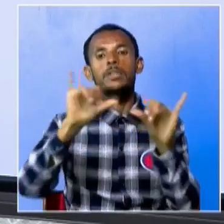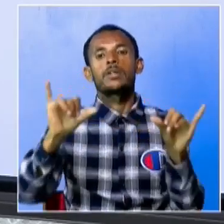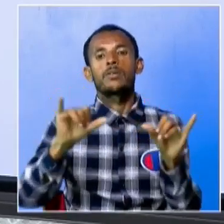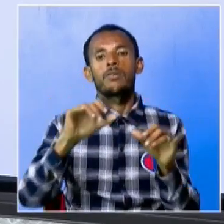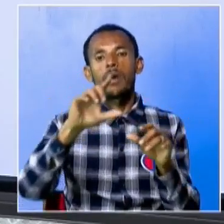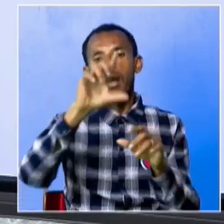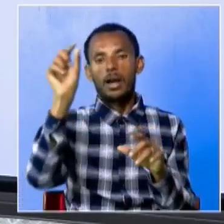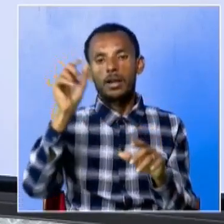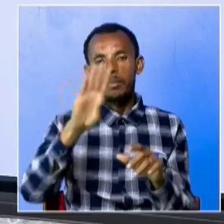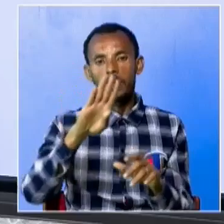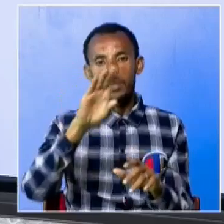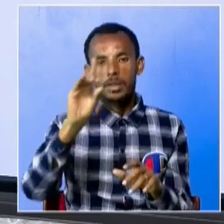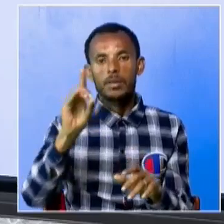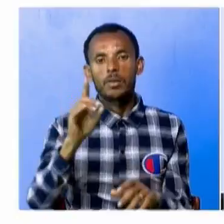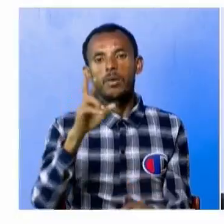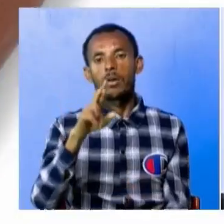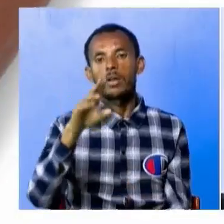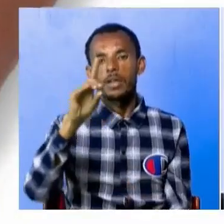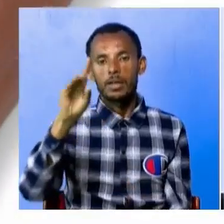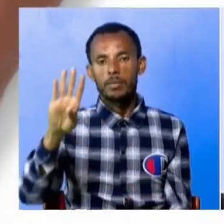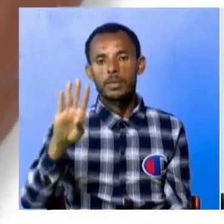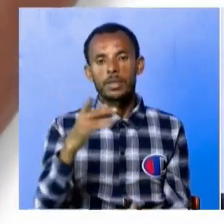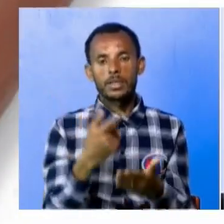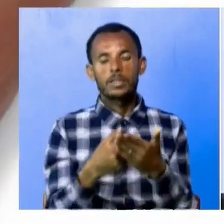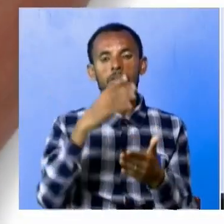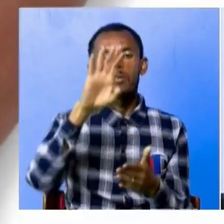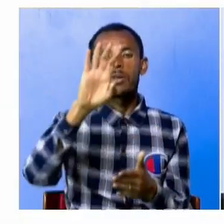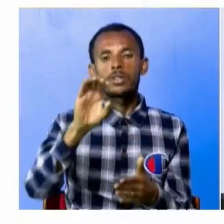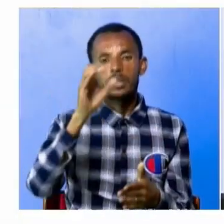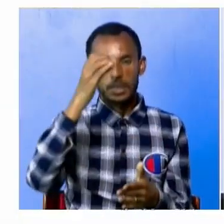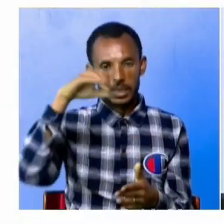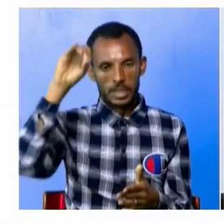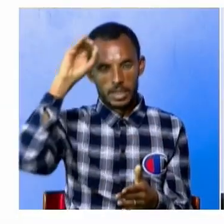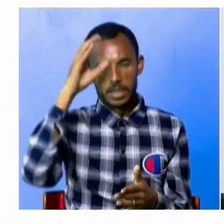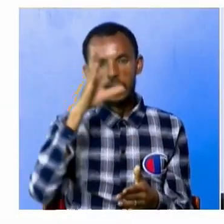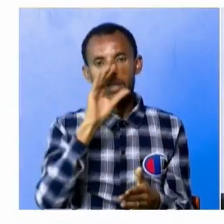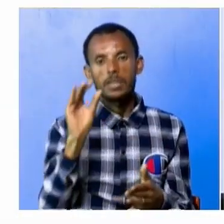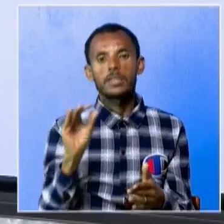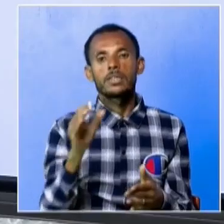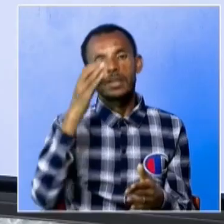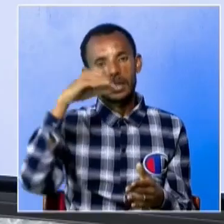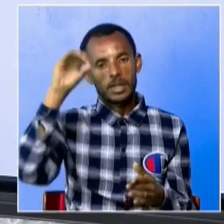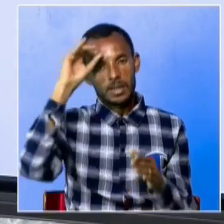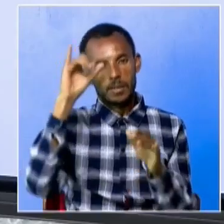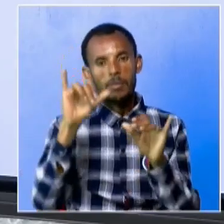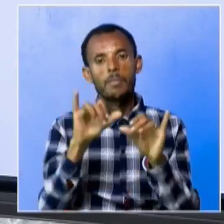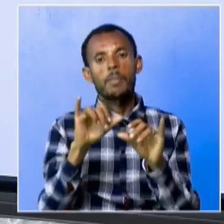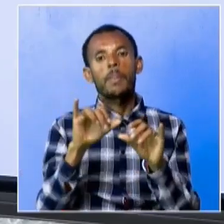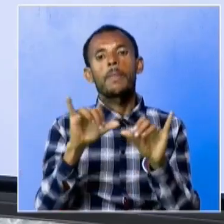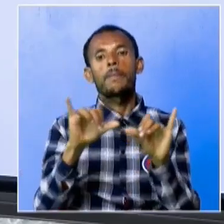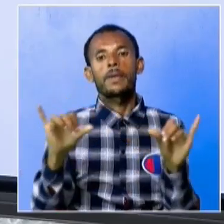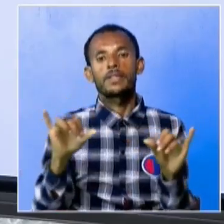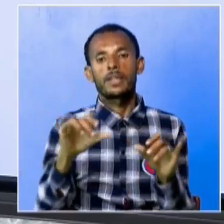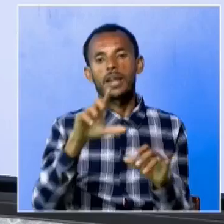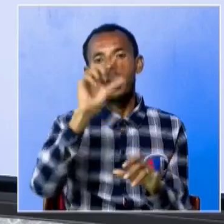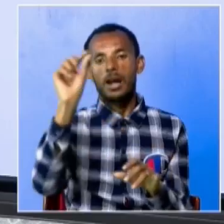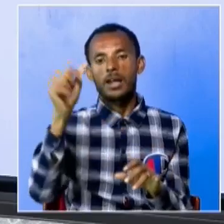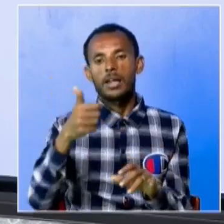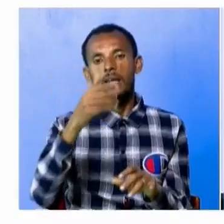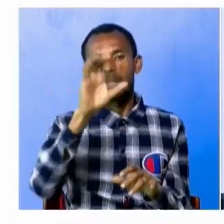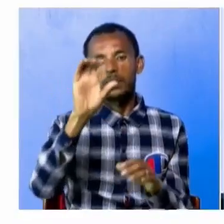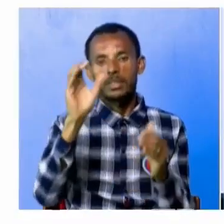or DB is given. This is 40 degree. And the degree measure of arc AC is given. This